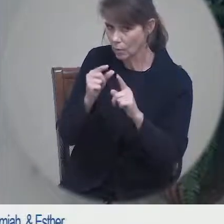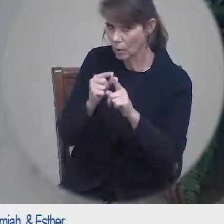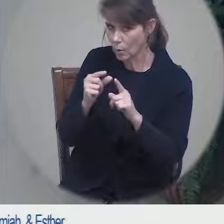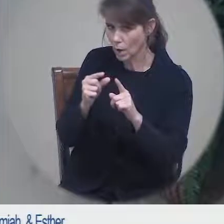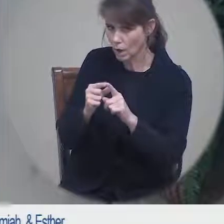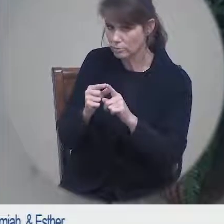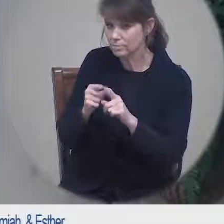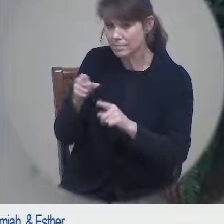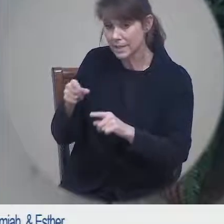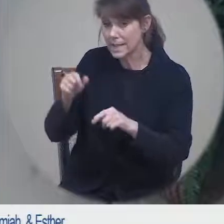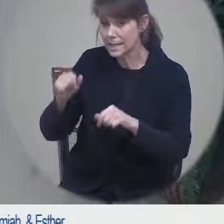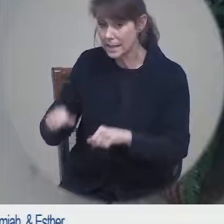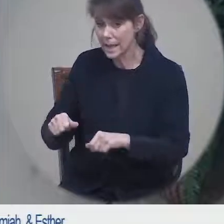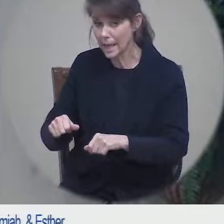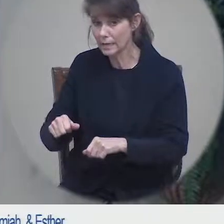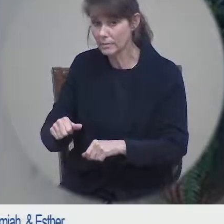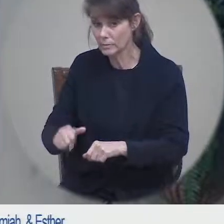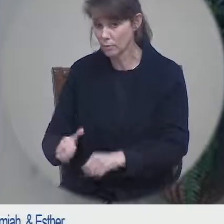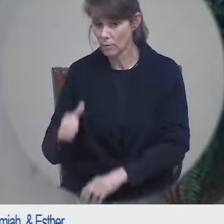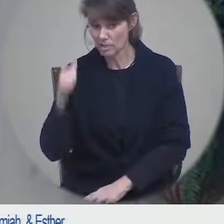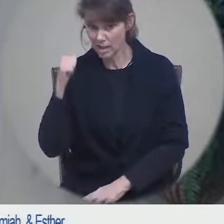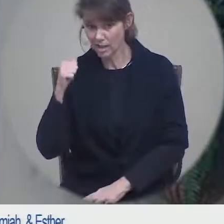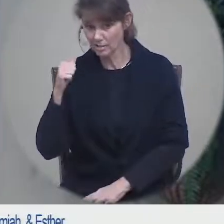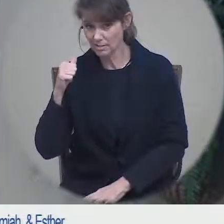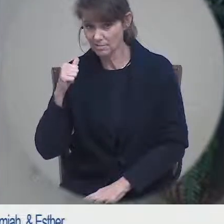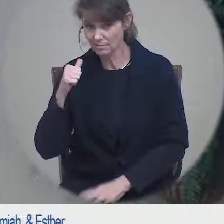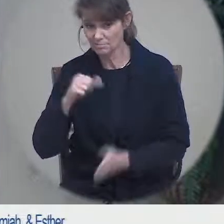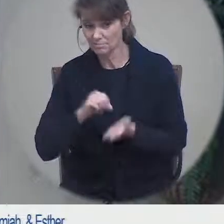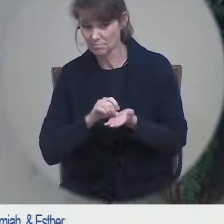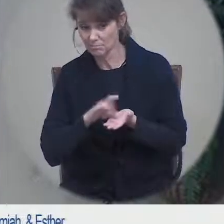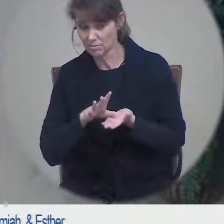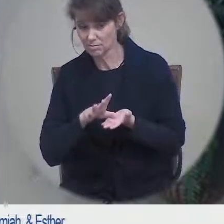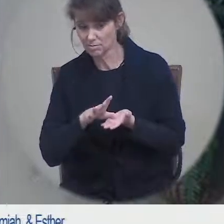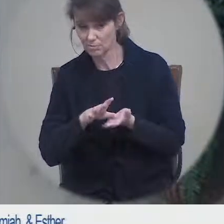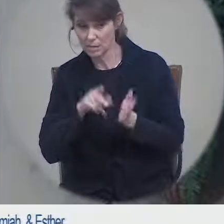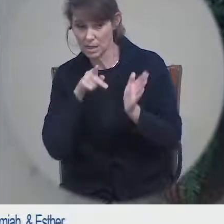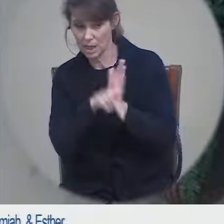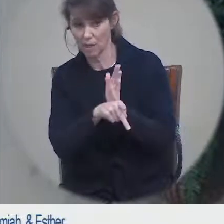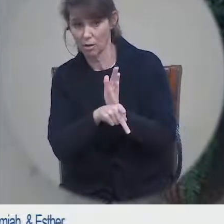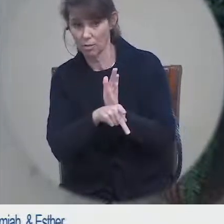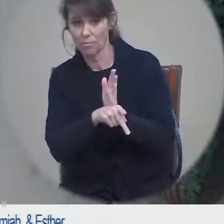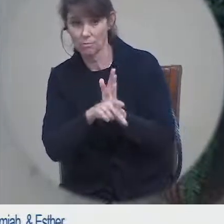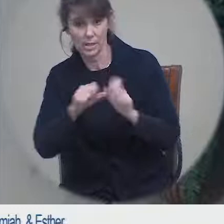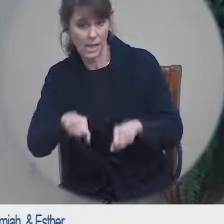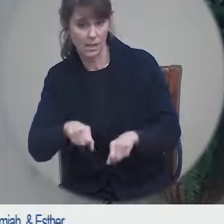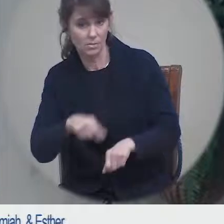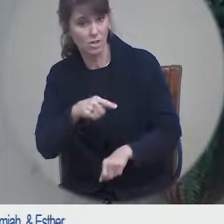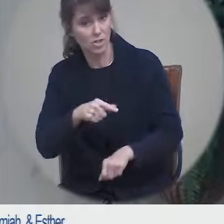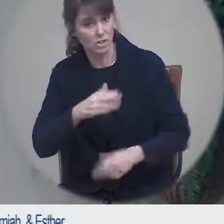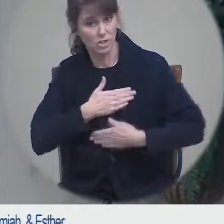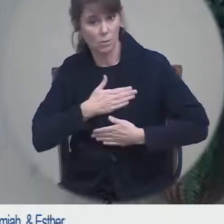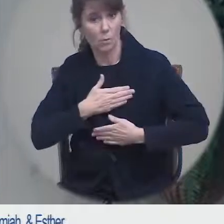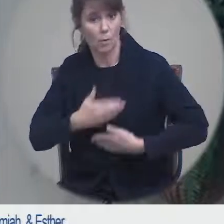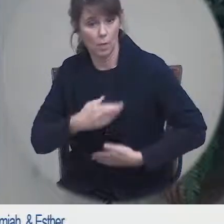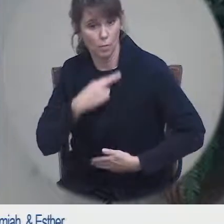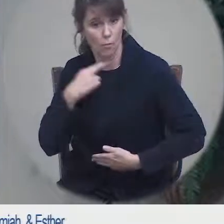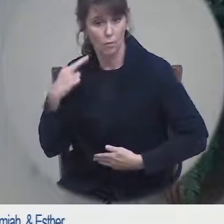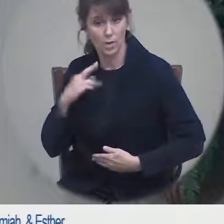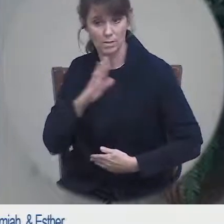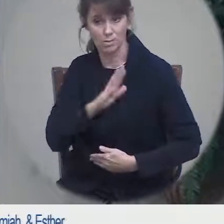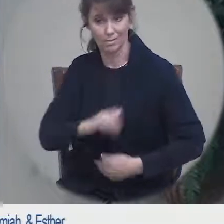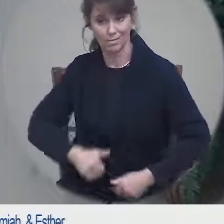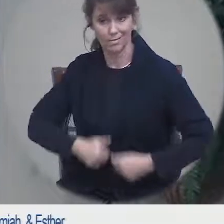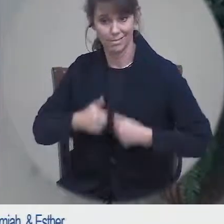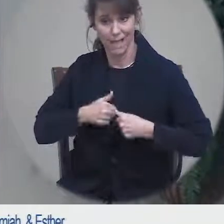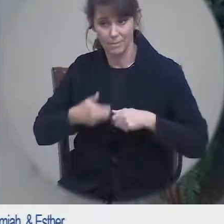the possibility of execution or at least banishment. And so she's willing to place herself on the line to make this